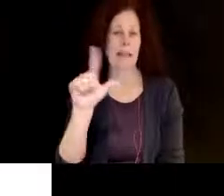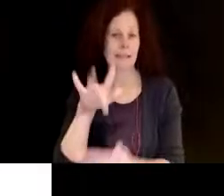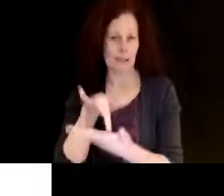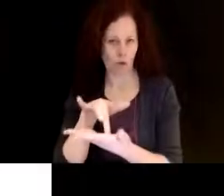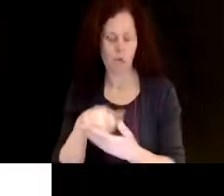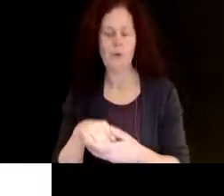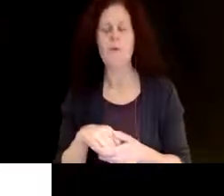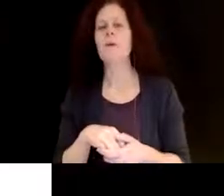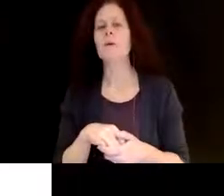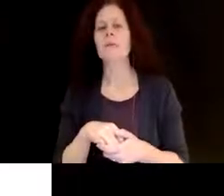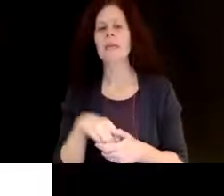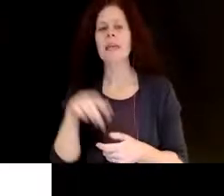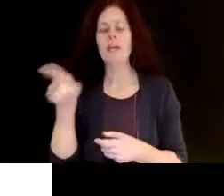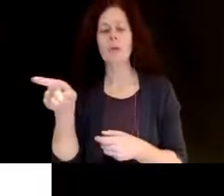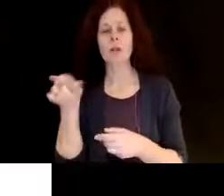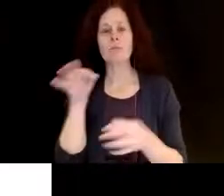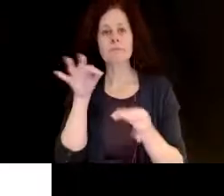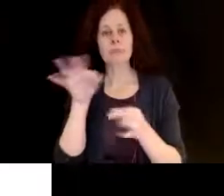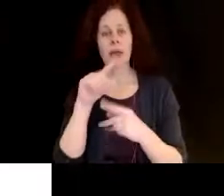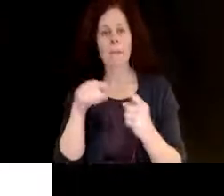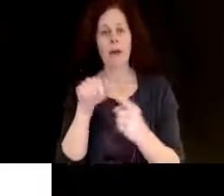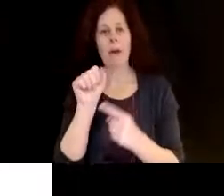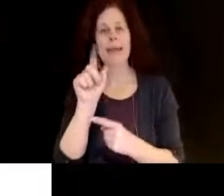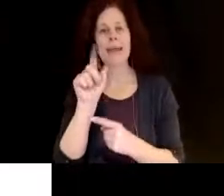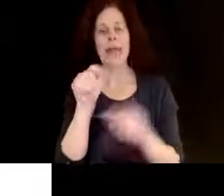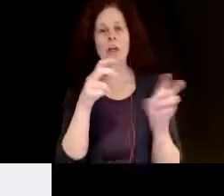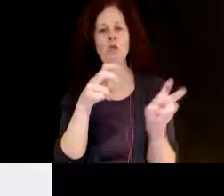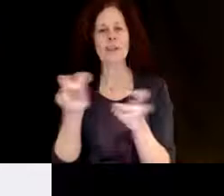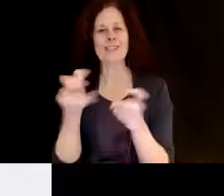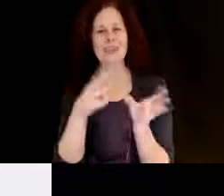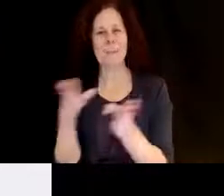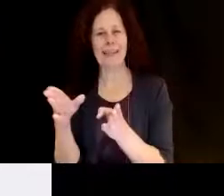Yochai is going to present on the ADA transition plans. Yochai?